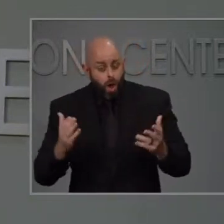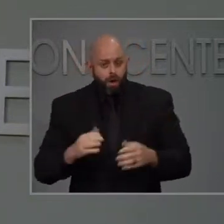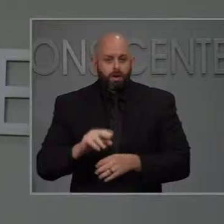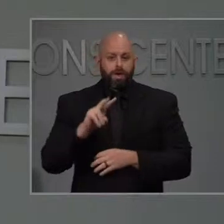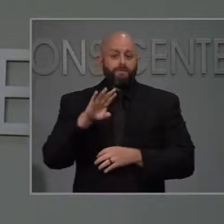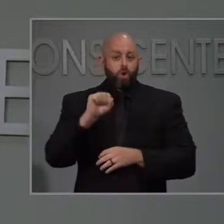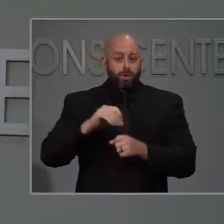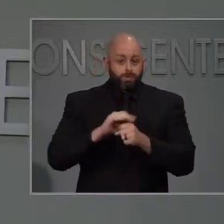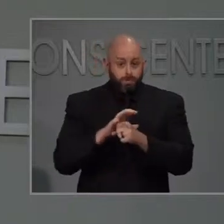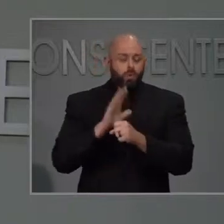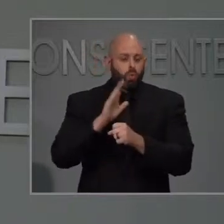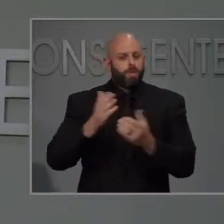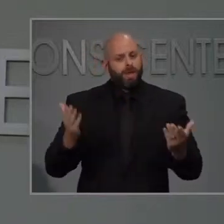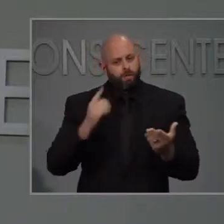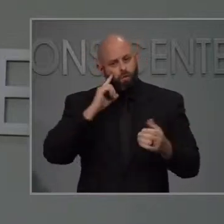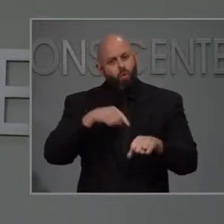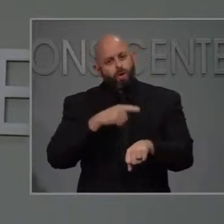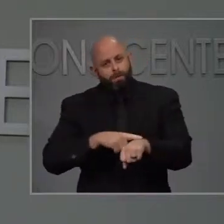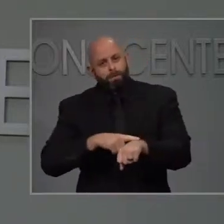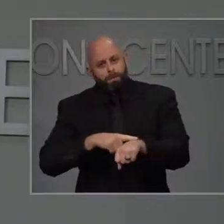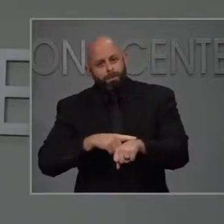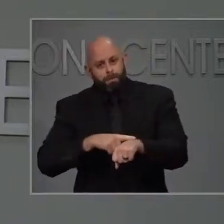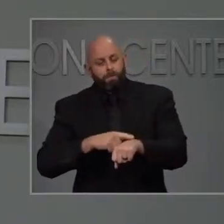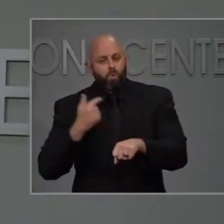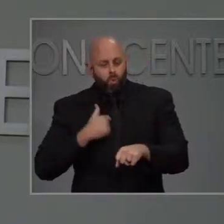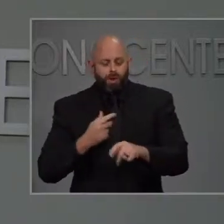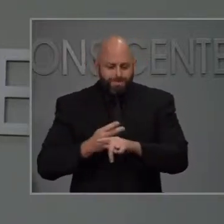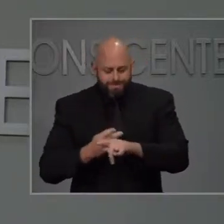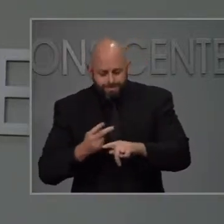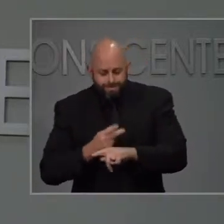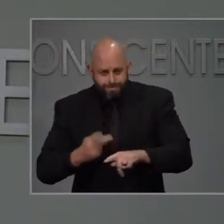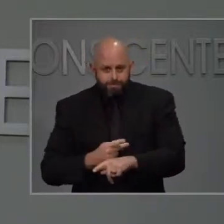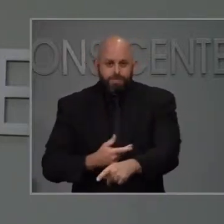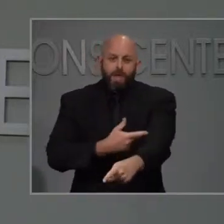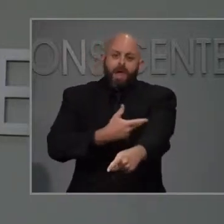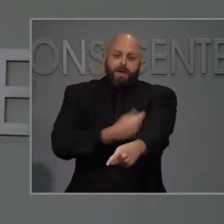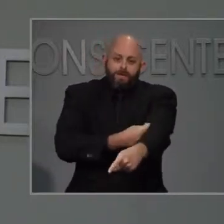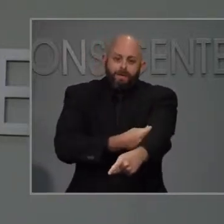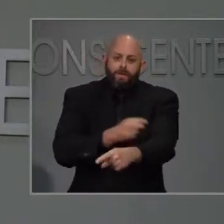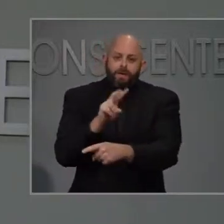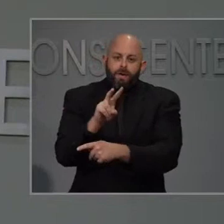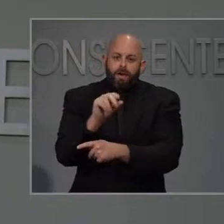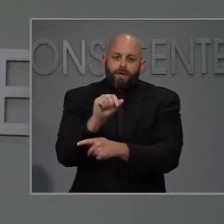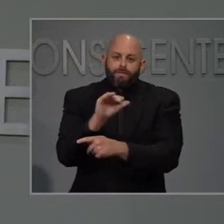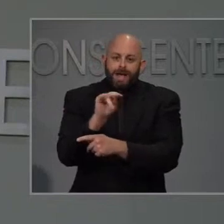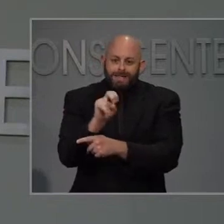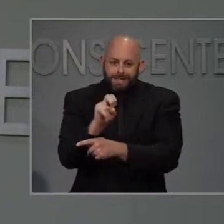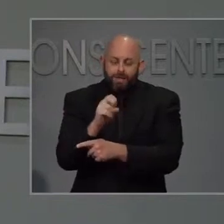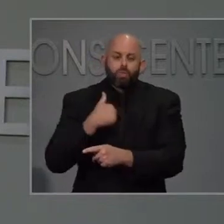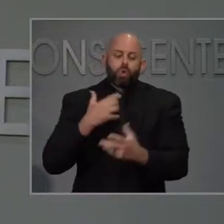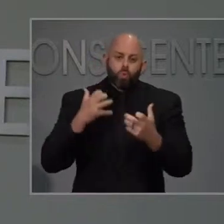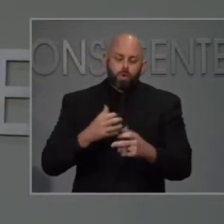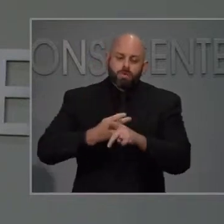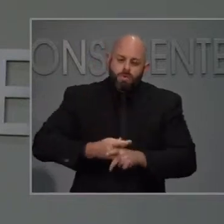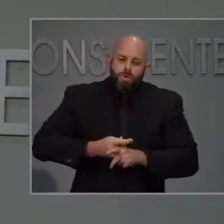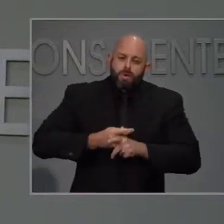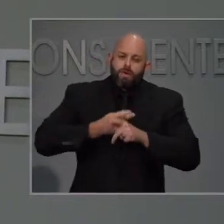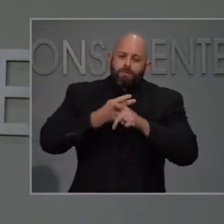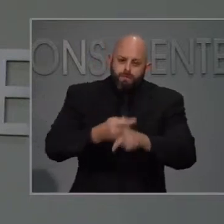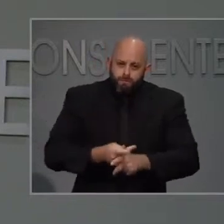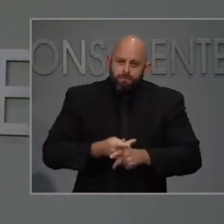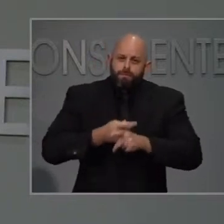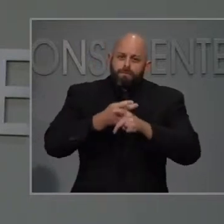vaccine. So the question is, how can we all work together to keep that virus level low? And it goes back to the 3 Ws and some of these